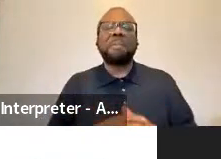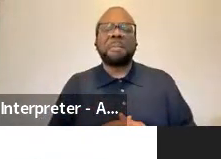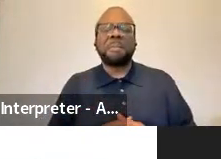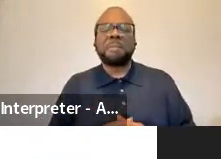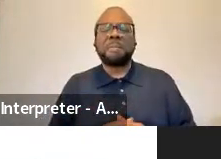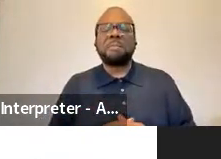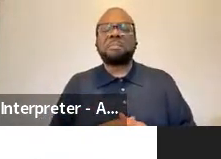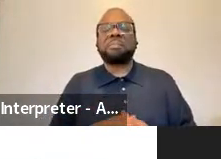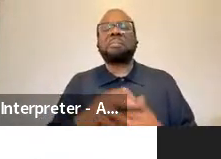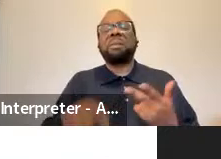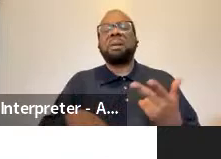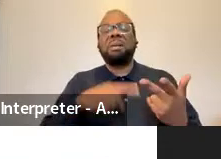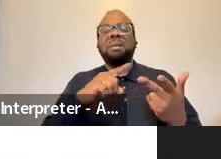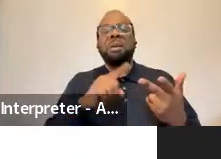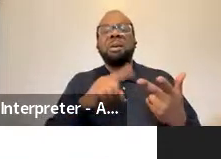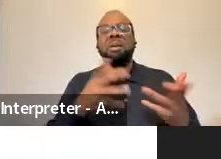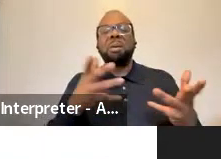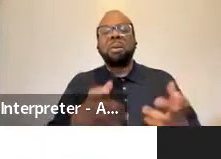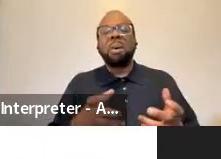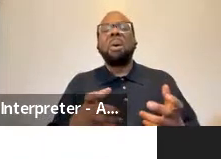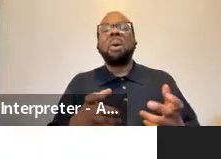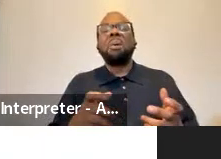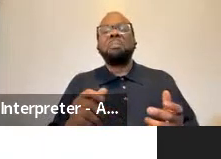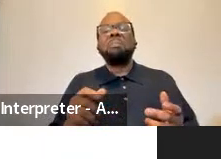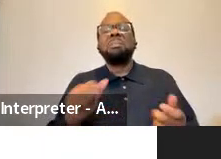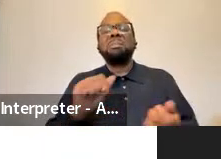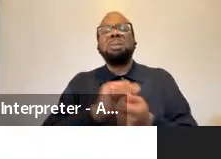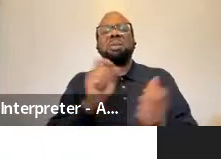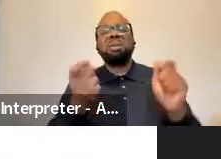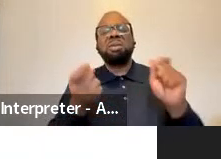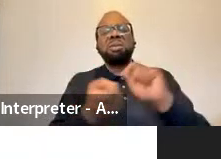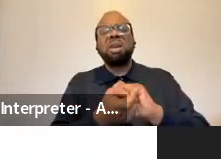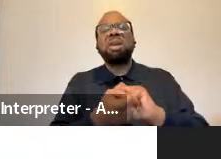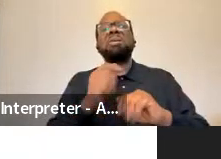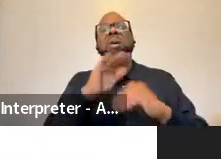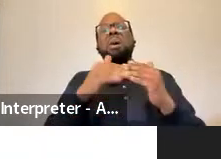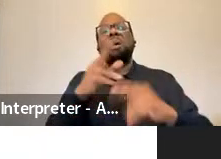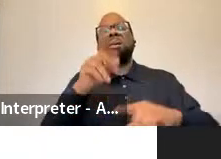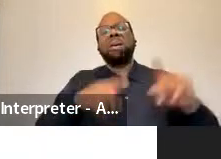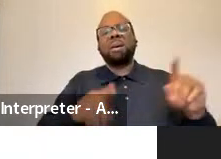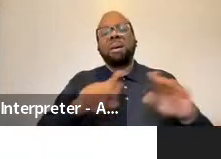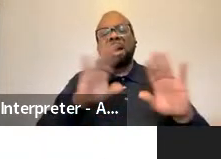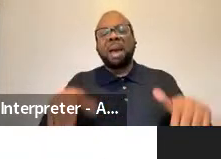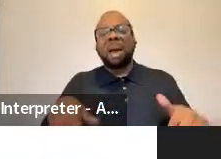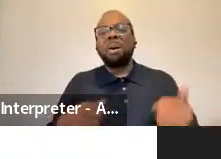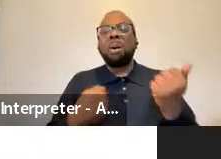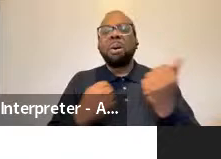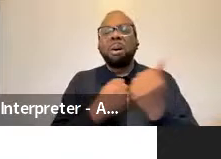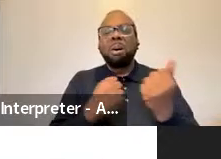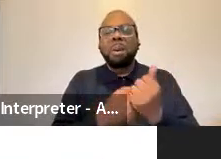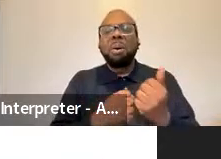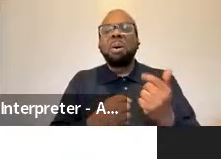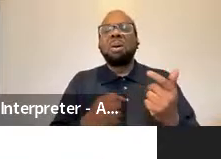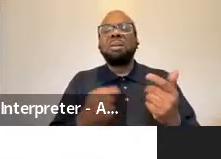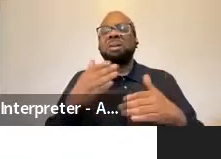Third, we want to enable conversions to all types of housing, including supportive housing, shared housing, and dormitories.